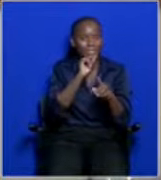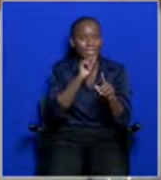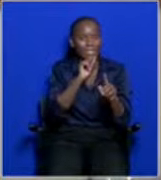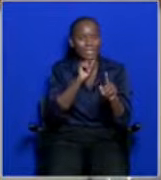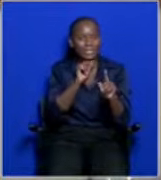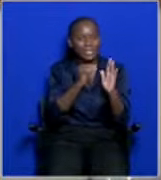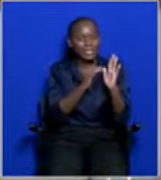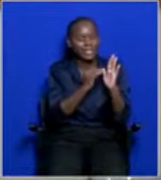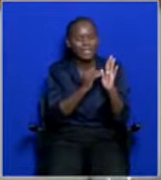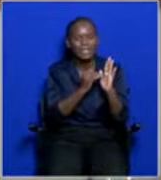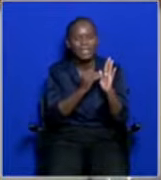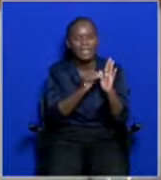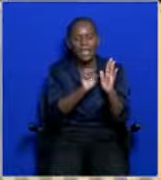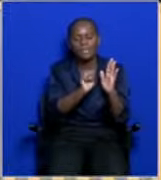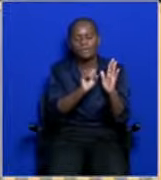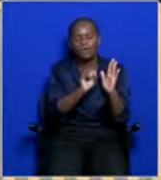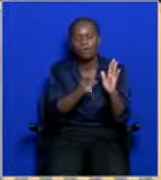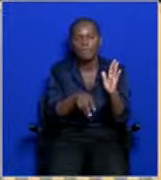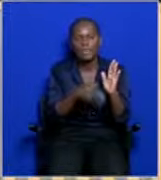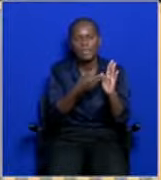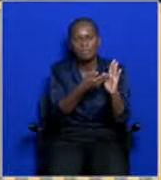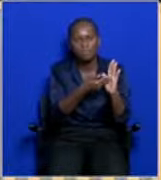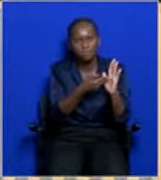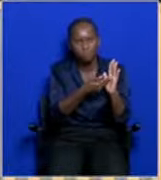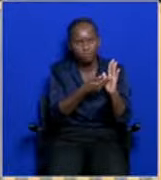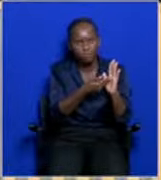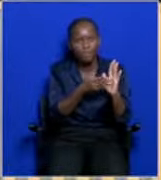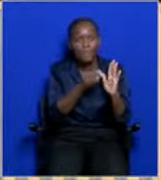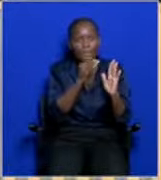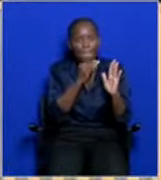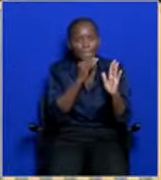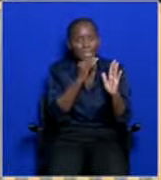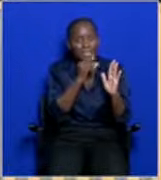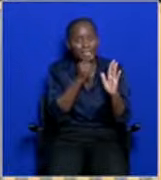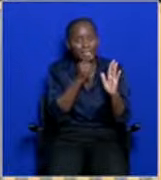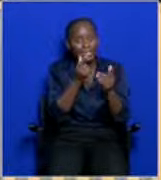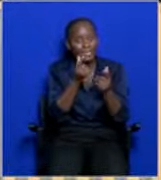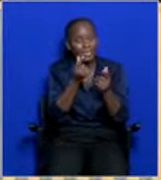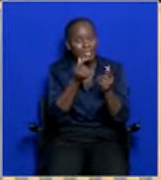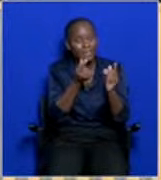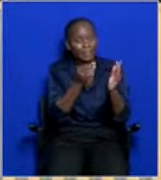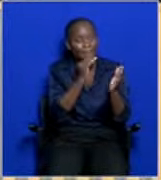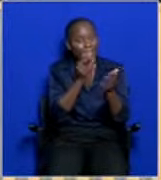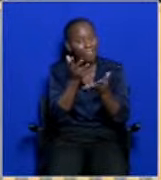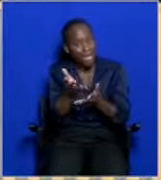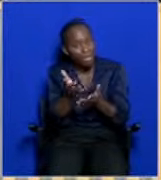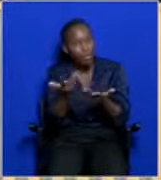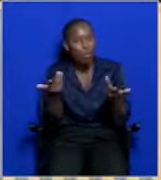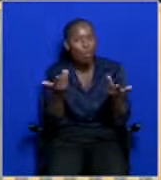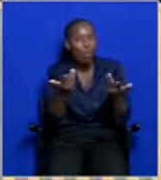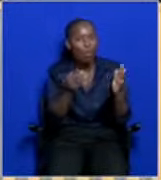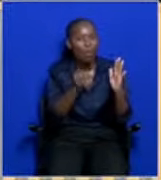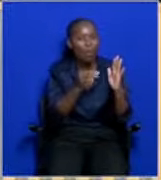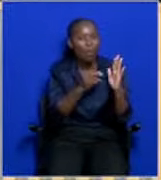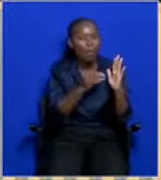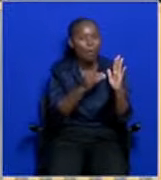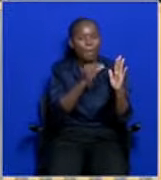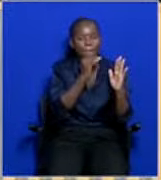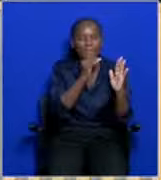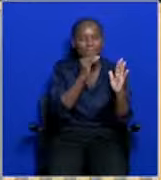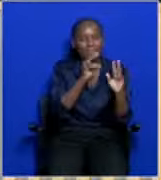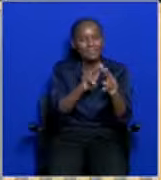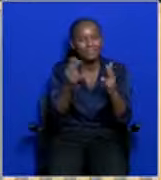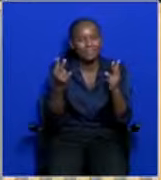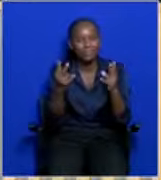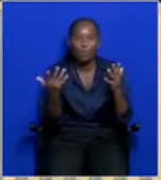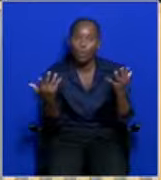whether changes must be effected to the SOP or whether it's not required by the SOP, it's just a misinterpretation